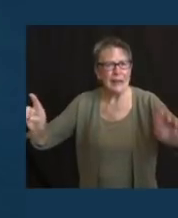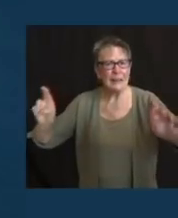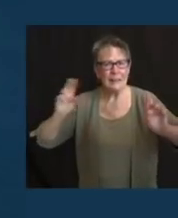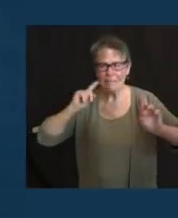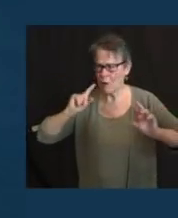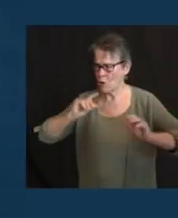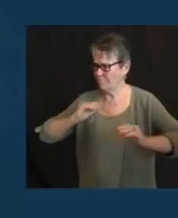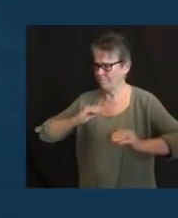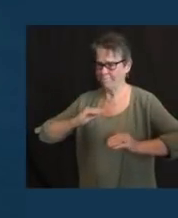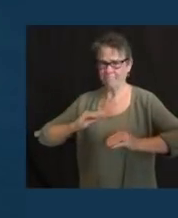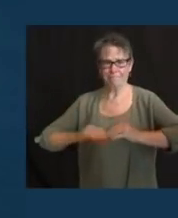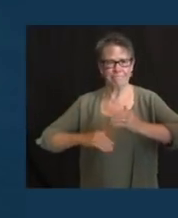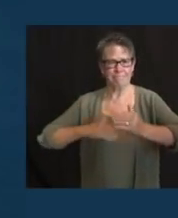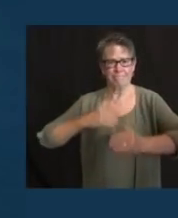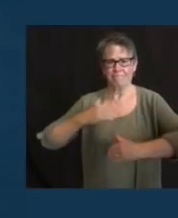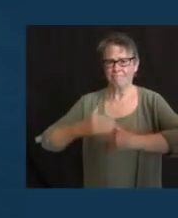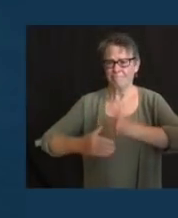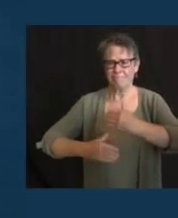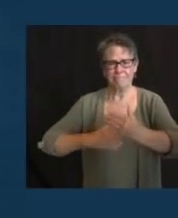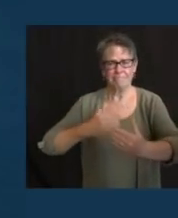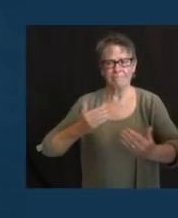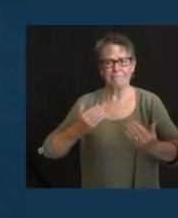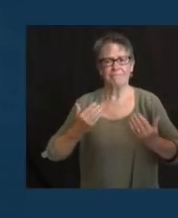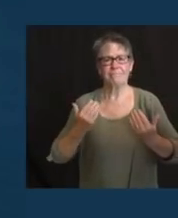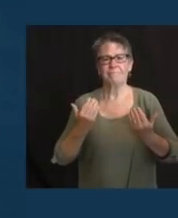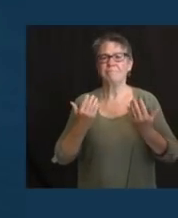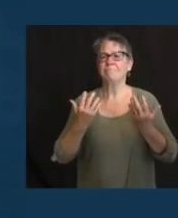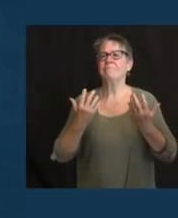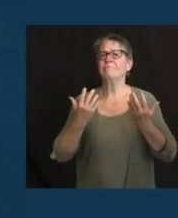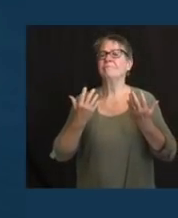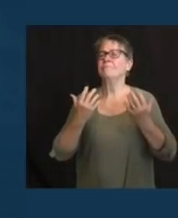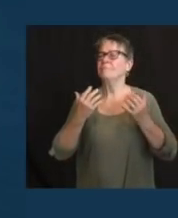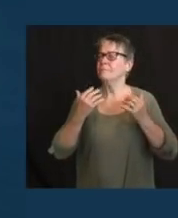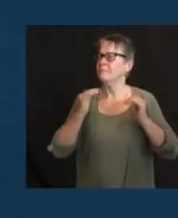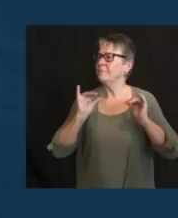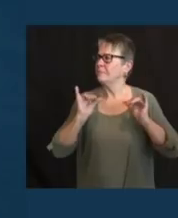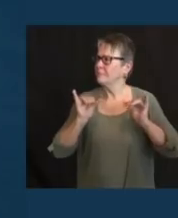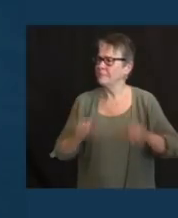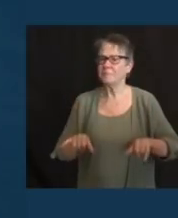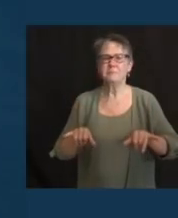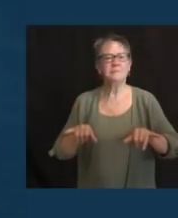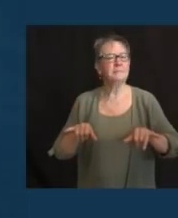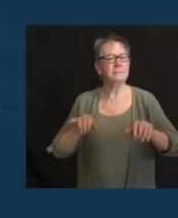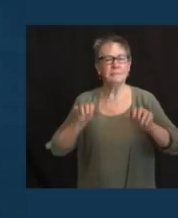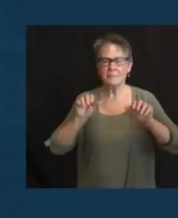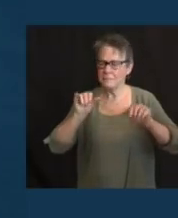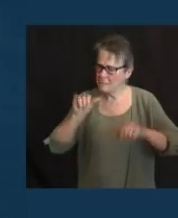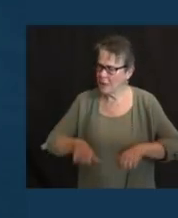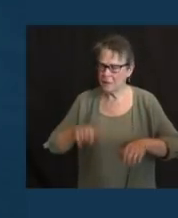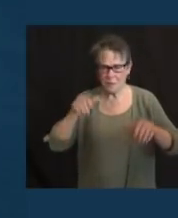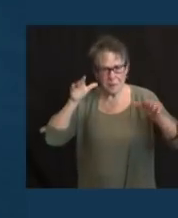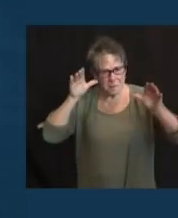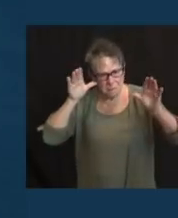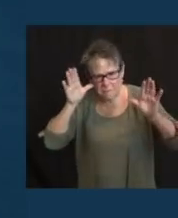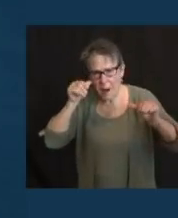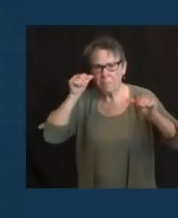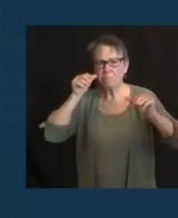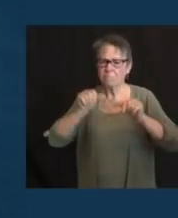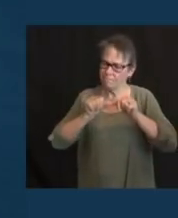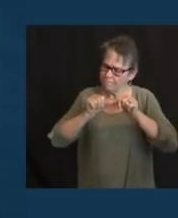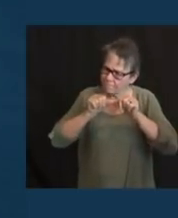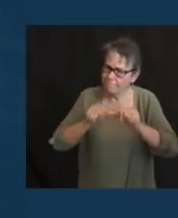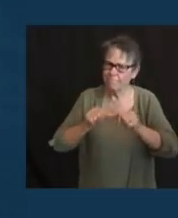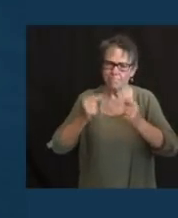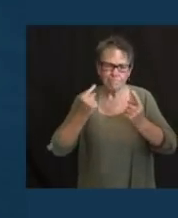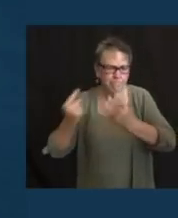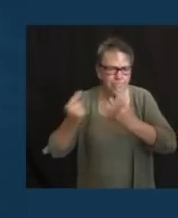be in touch with, the better. So let's keep doing this, everybody. As I've noted, tomorrow will be 100 days since our first